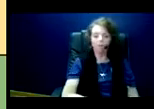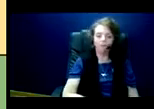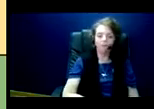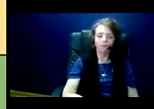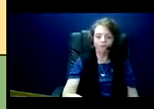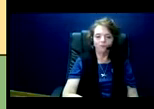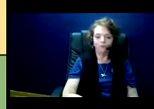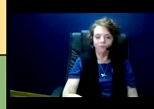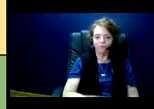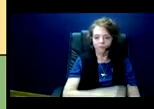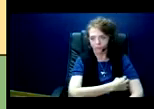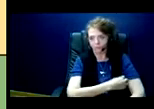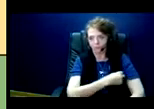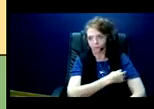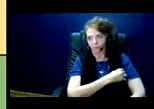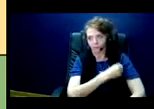This song is quiet.